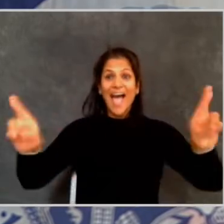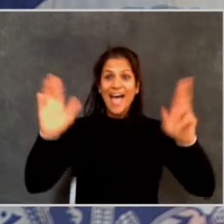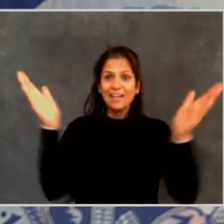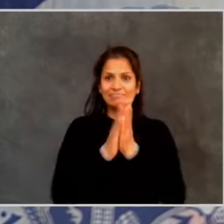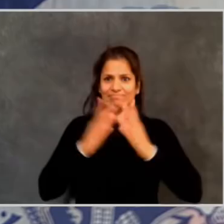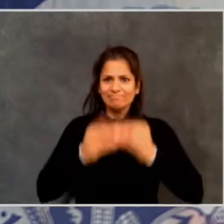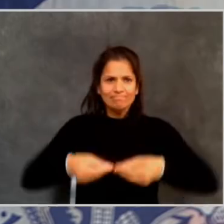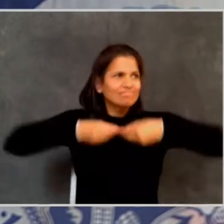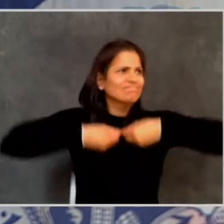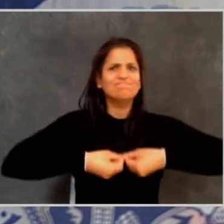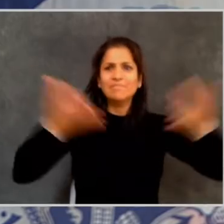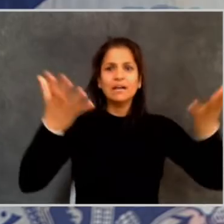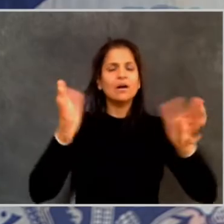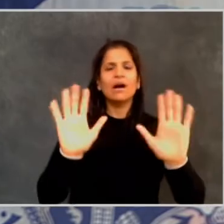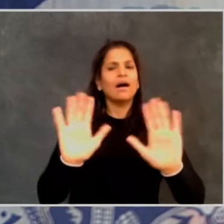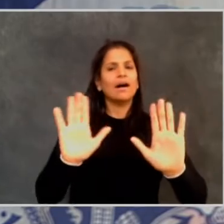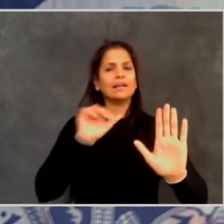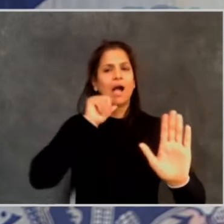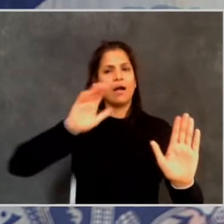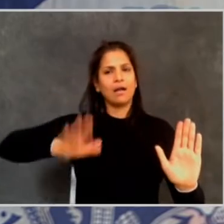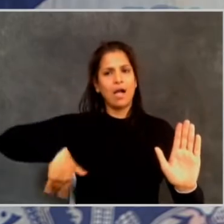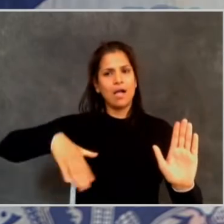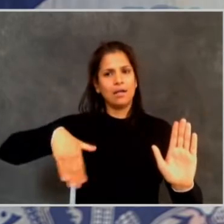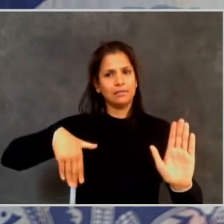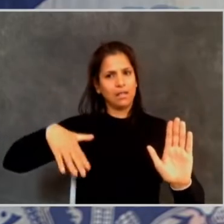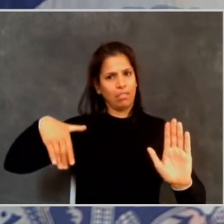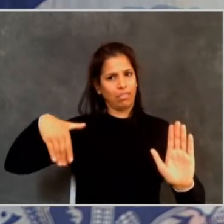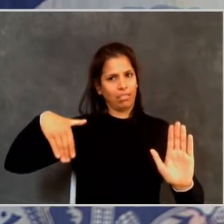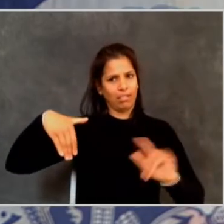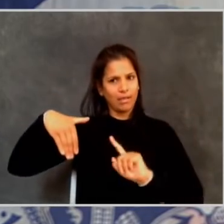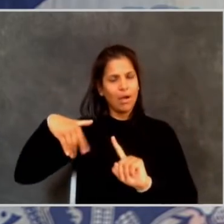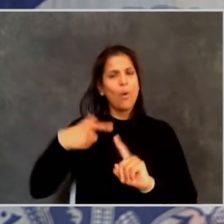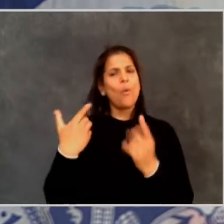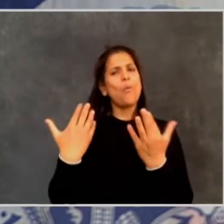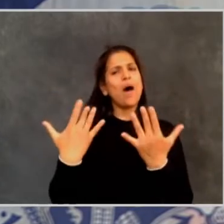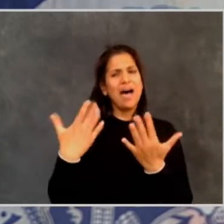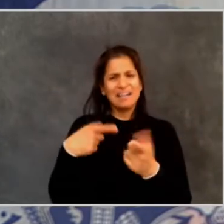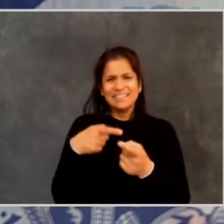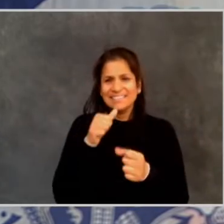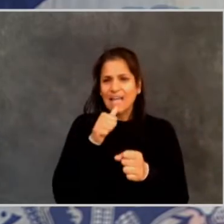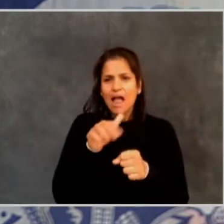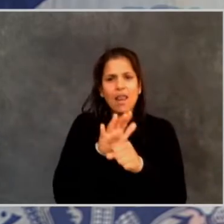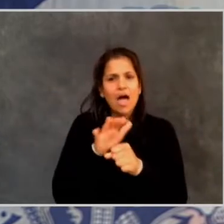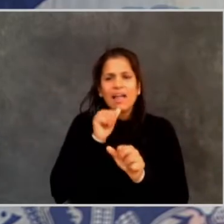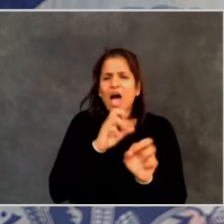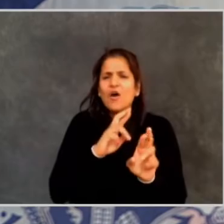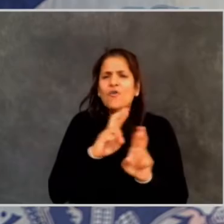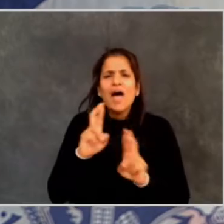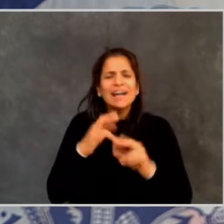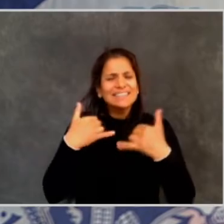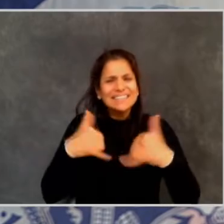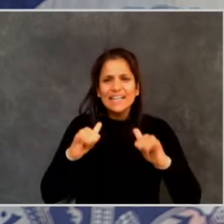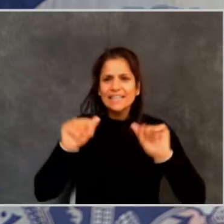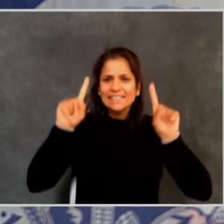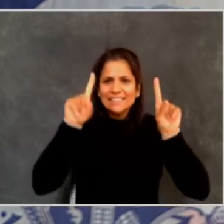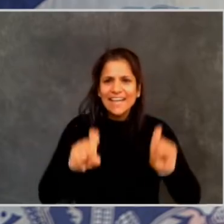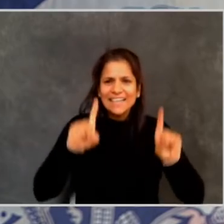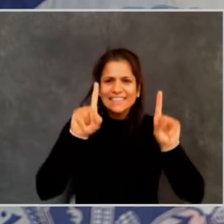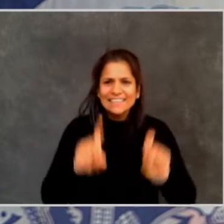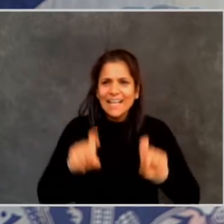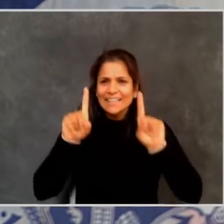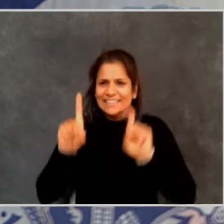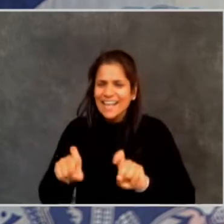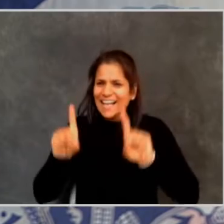the big X factor through this whole crisis, is anytime people are wishing for testing, the